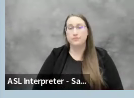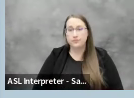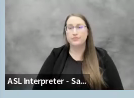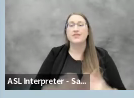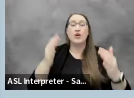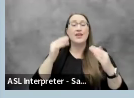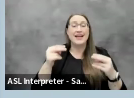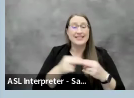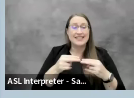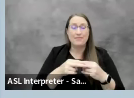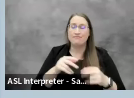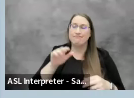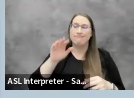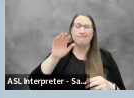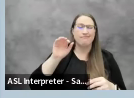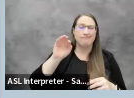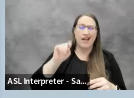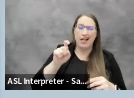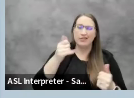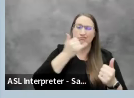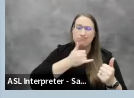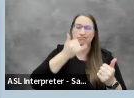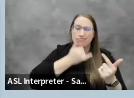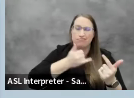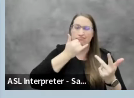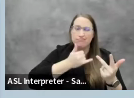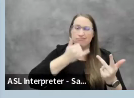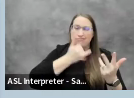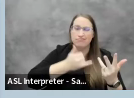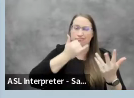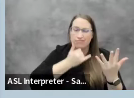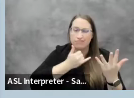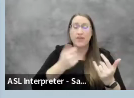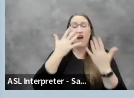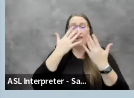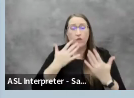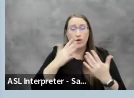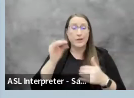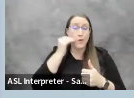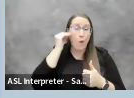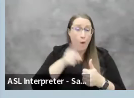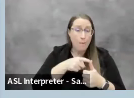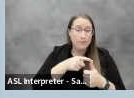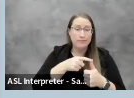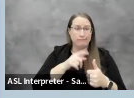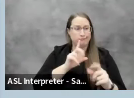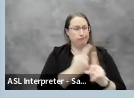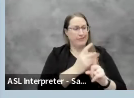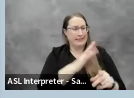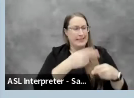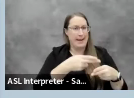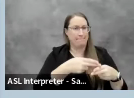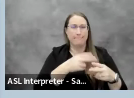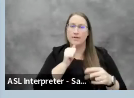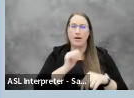Next slide. Alex didn't do anything correctly. Unfortunately, his home, he just owned in his name. He didn't place